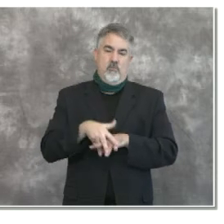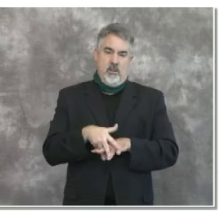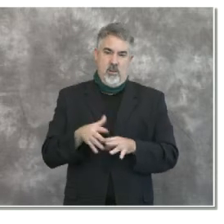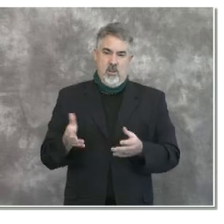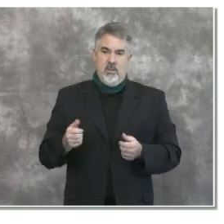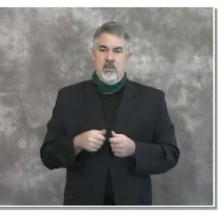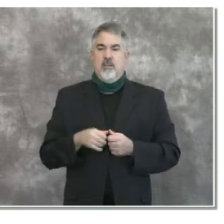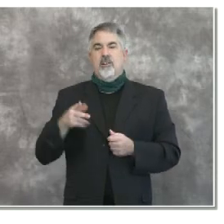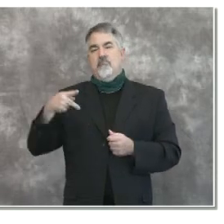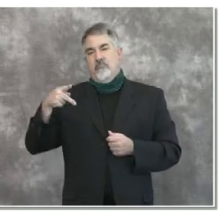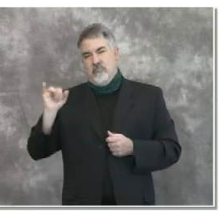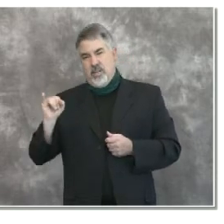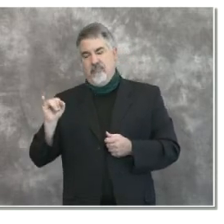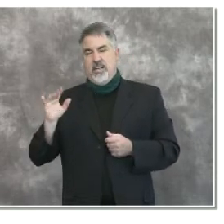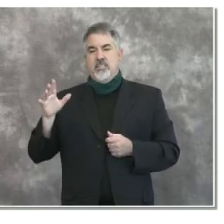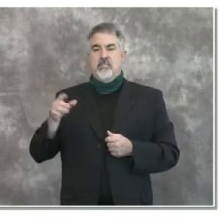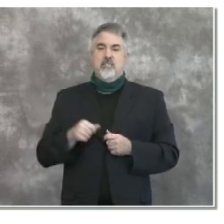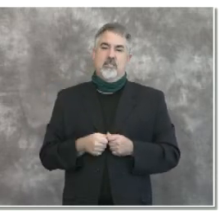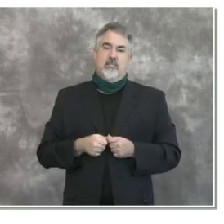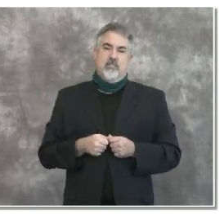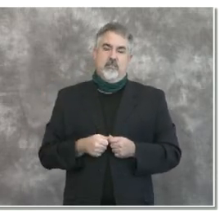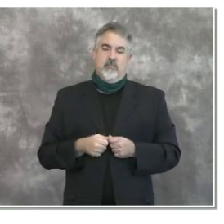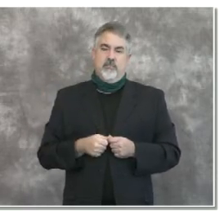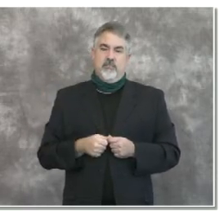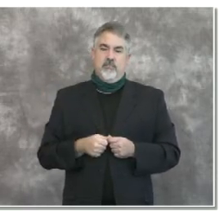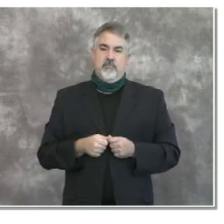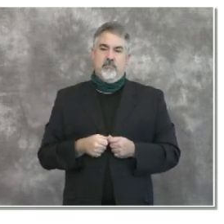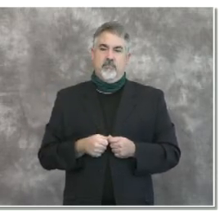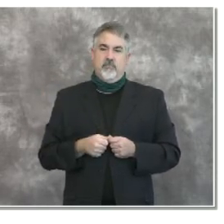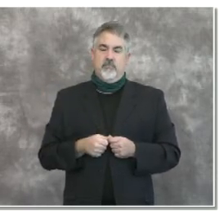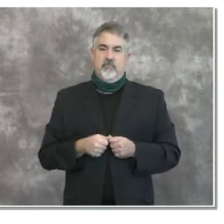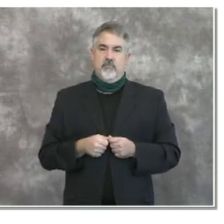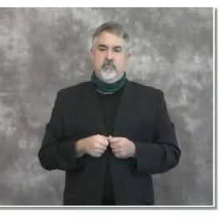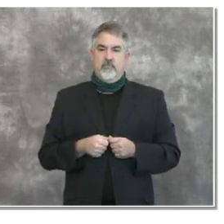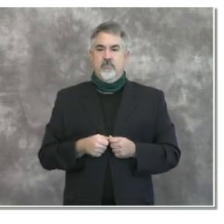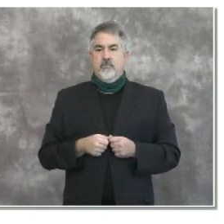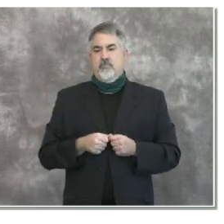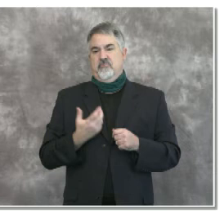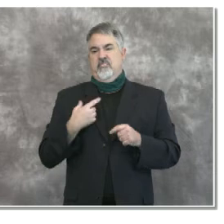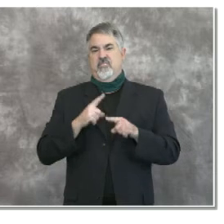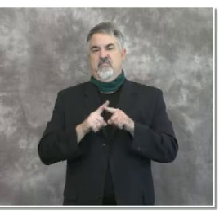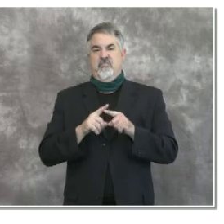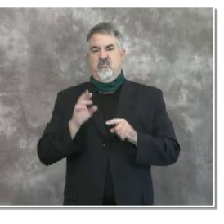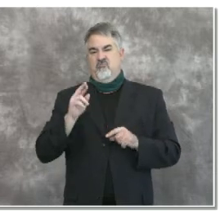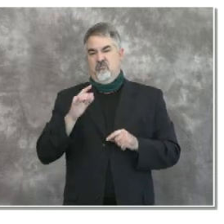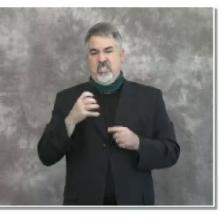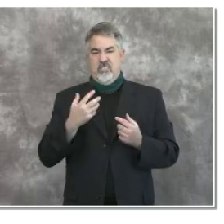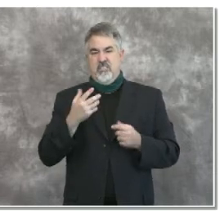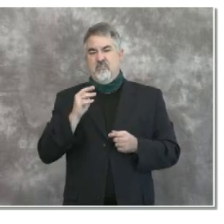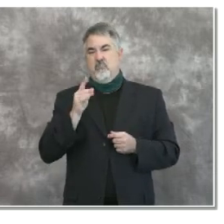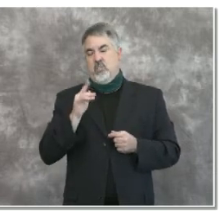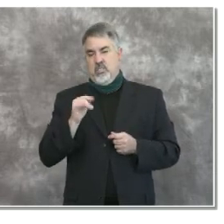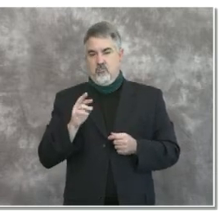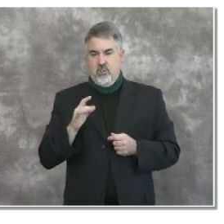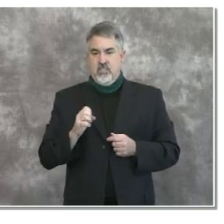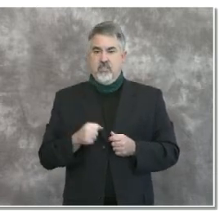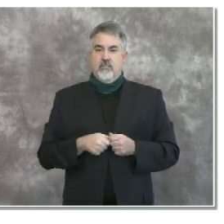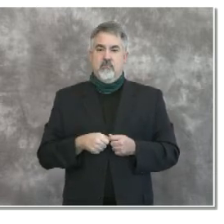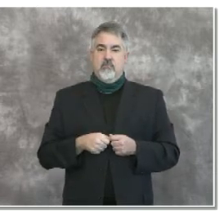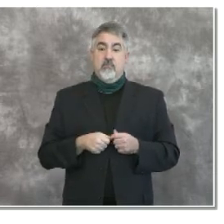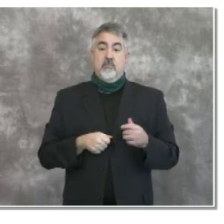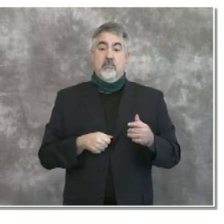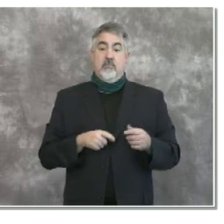and individual of multiple races. 5 of the 118 deaths